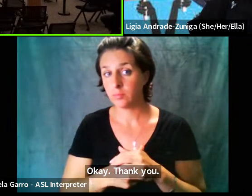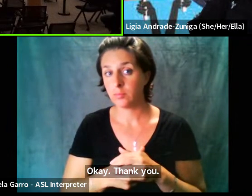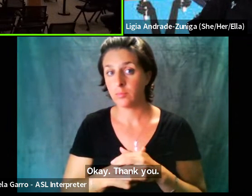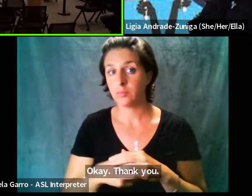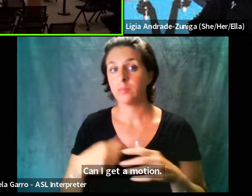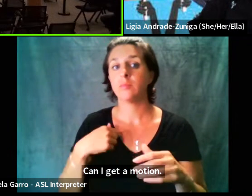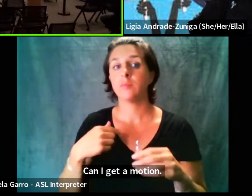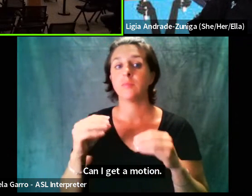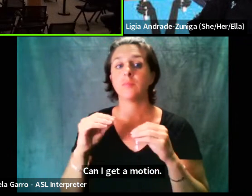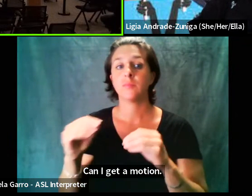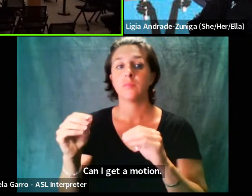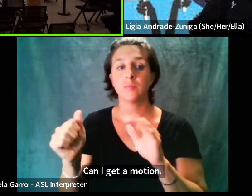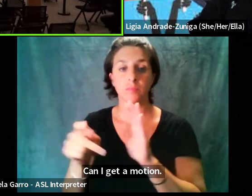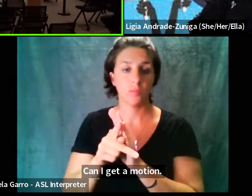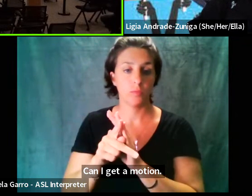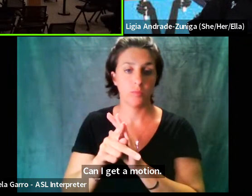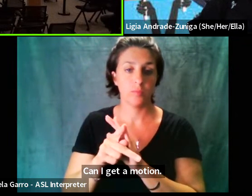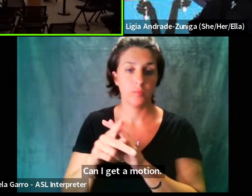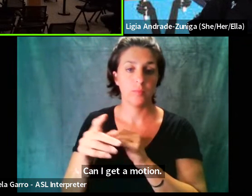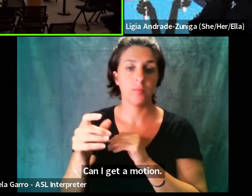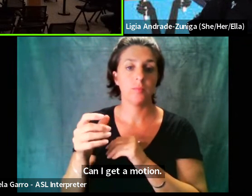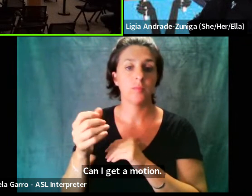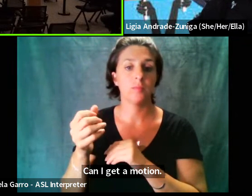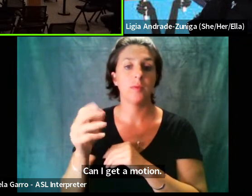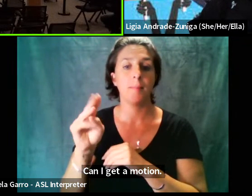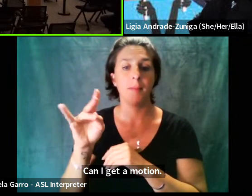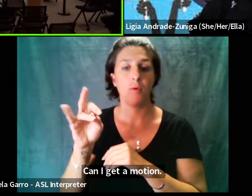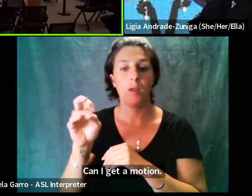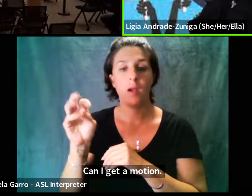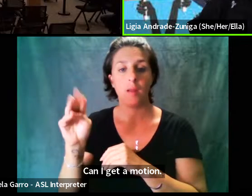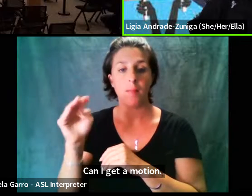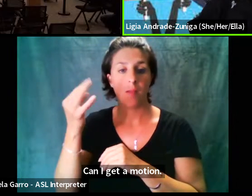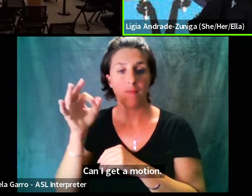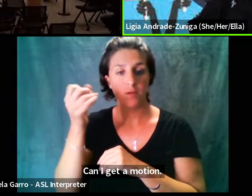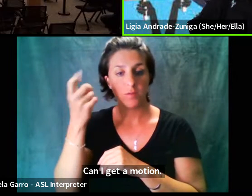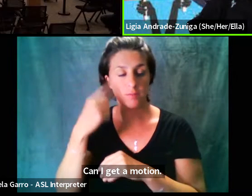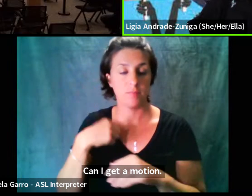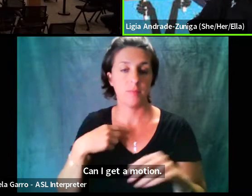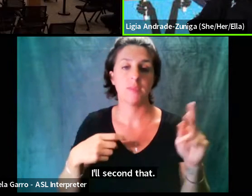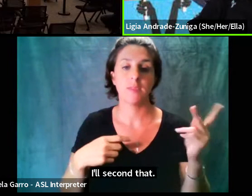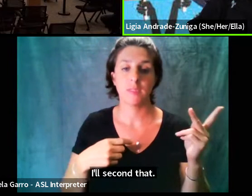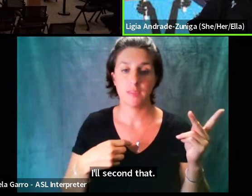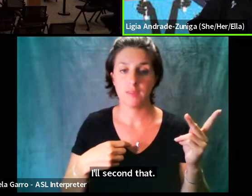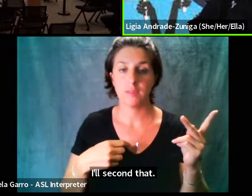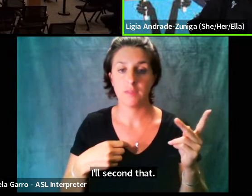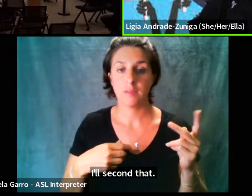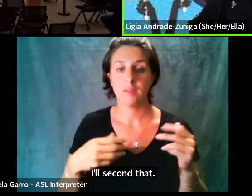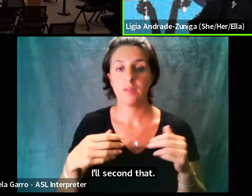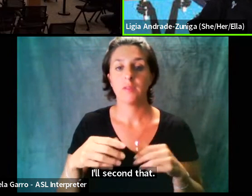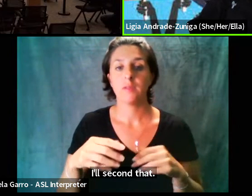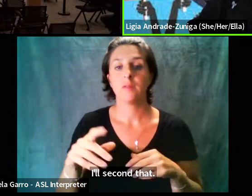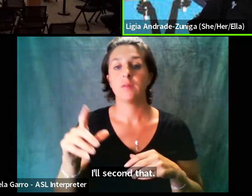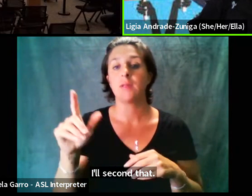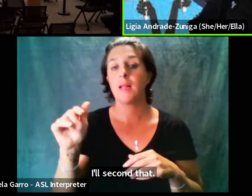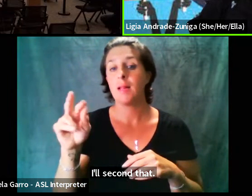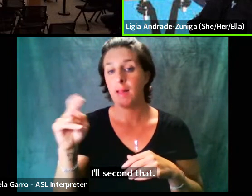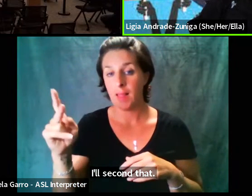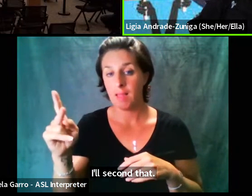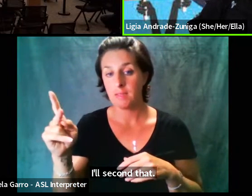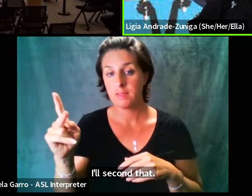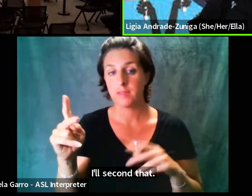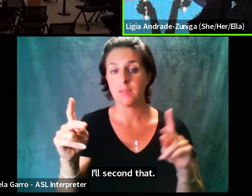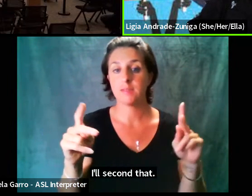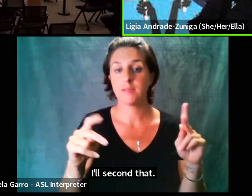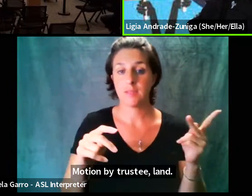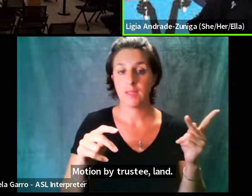motion to approve the memorandum of understanding. I'll second that. Thank you. Motion by trustee Land, second